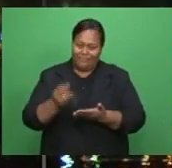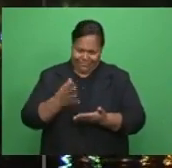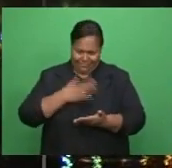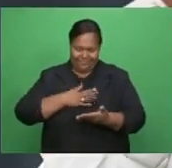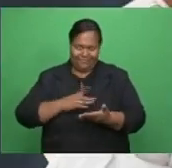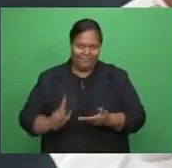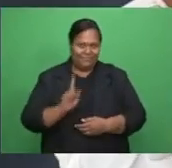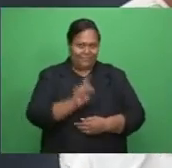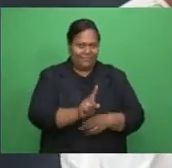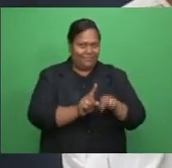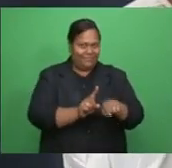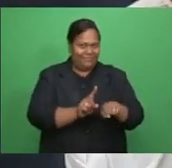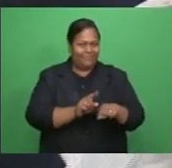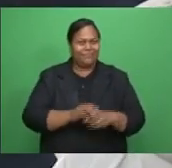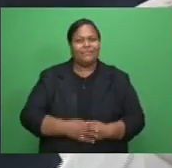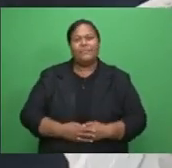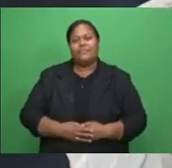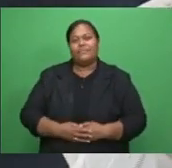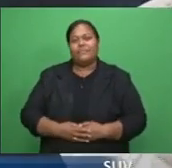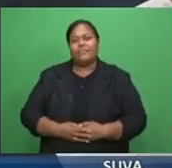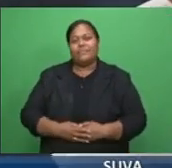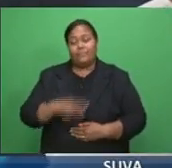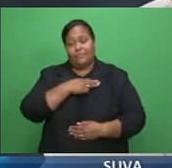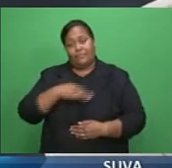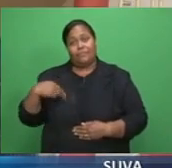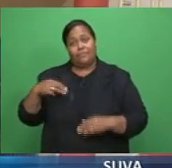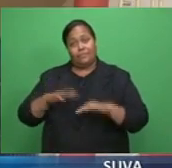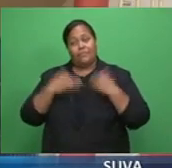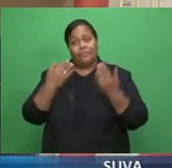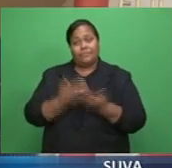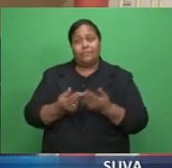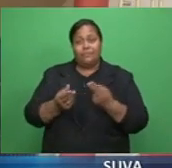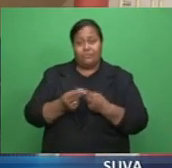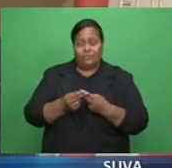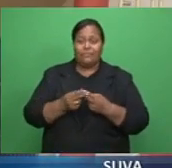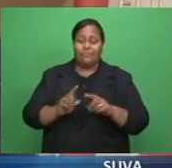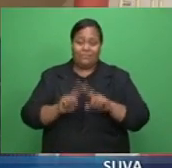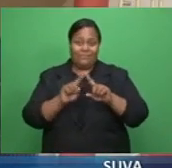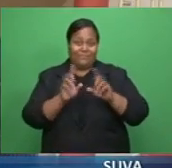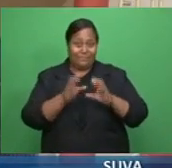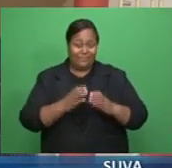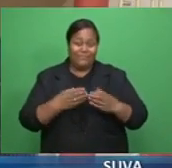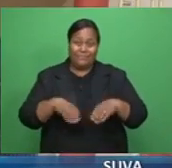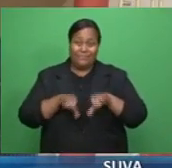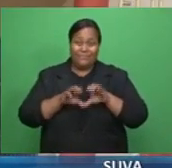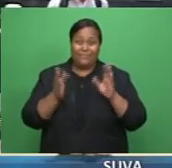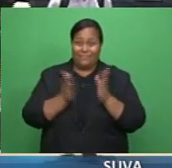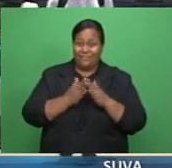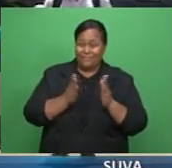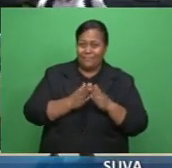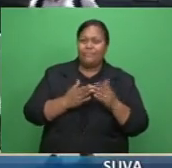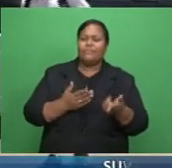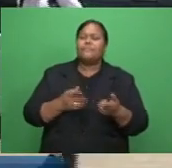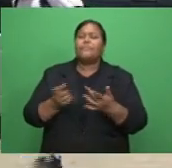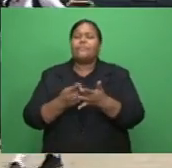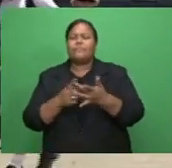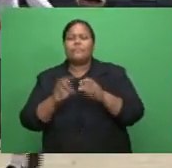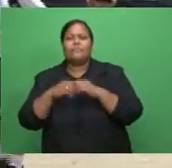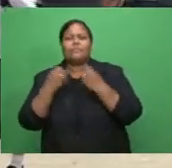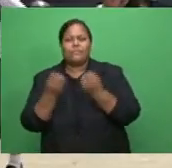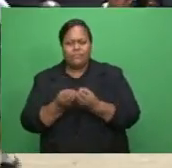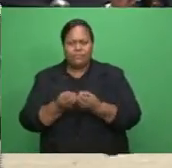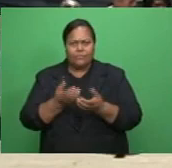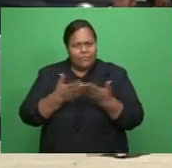reports. The ministry, together with municipal councils and other institutions, are looking for means that will help our current